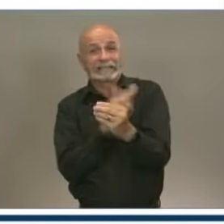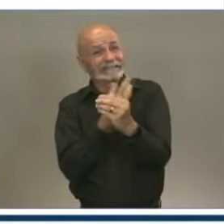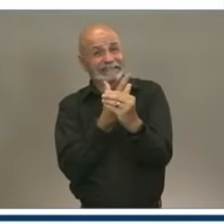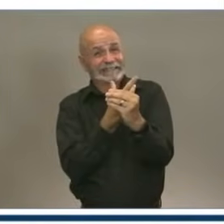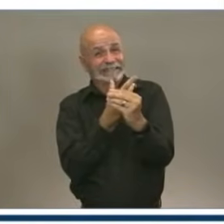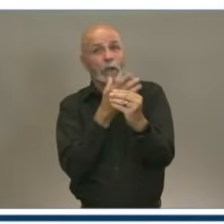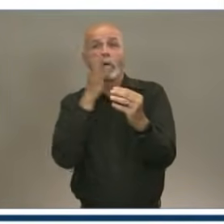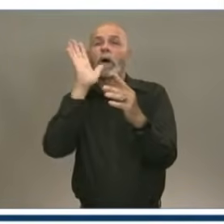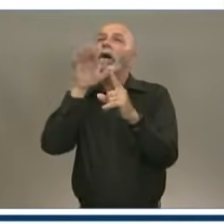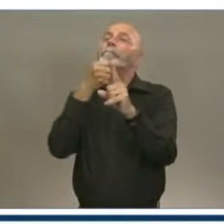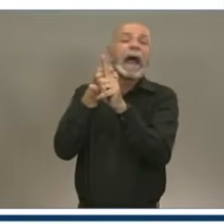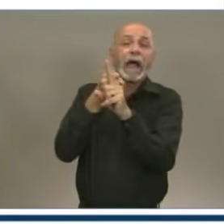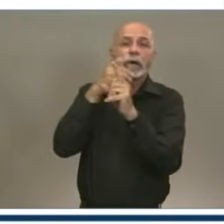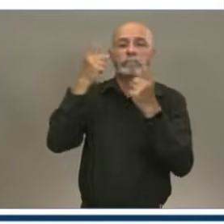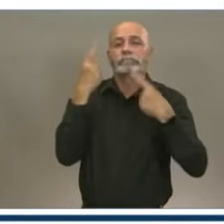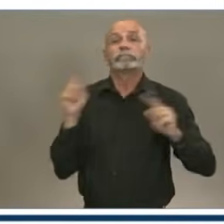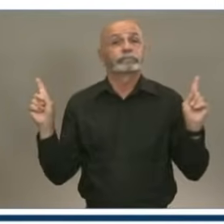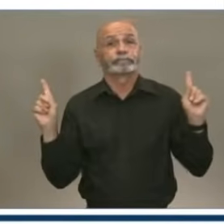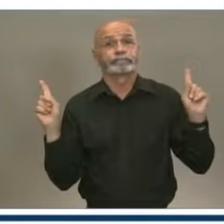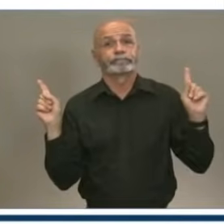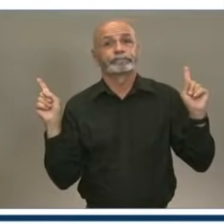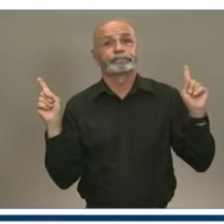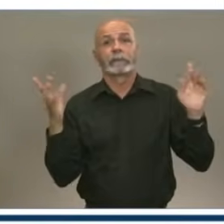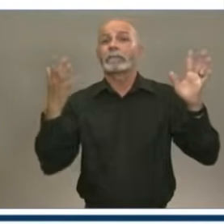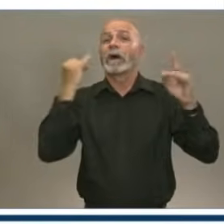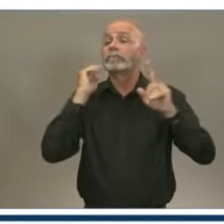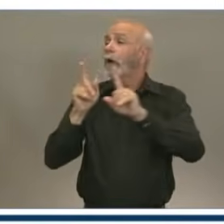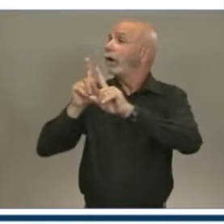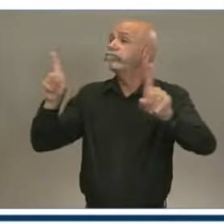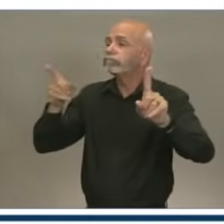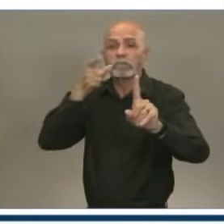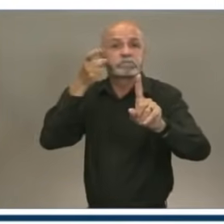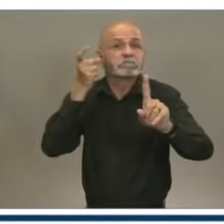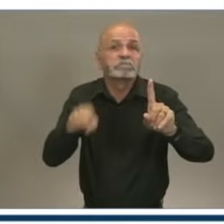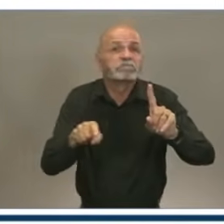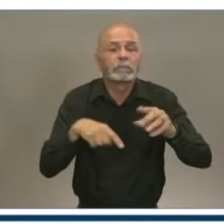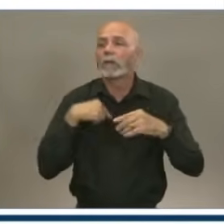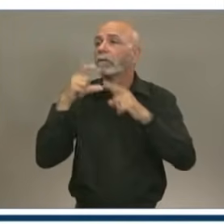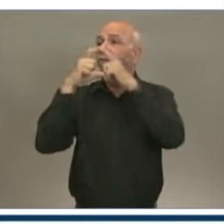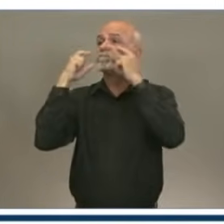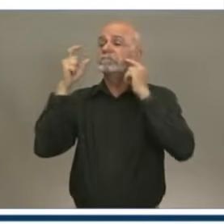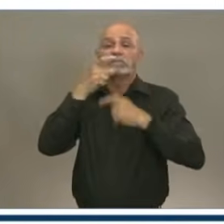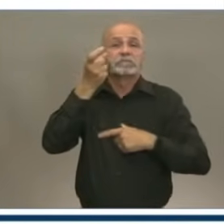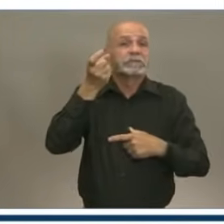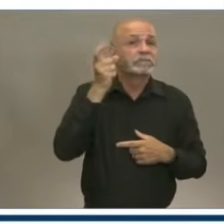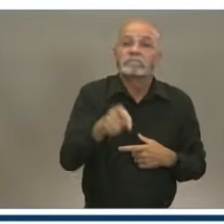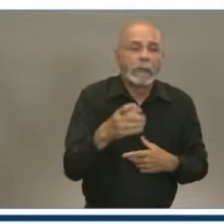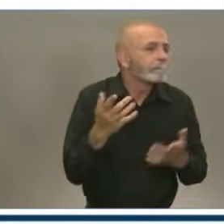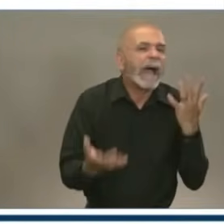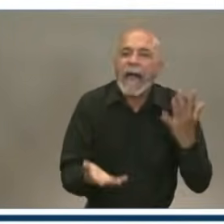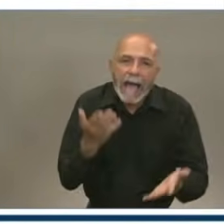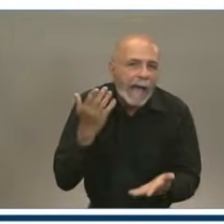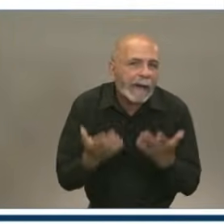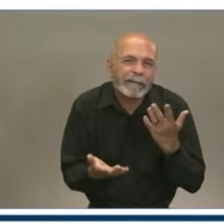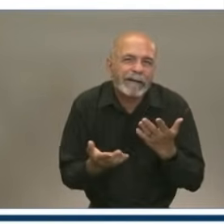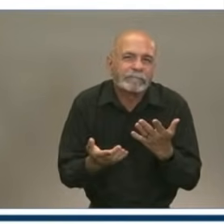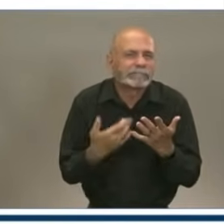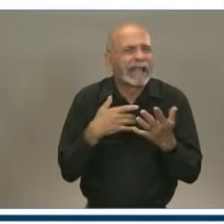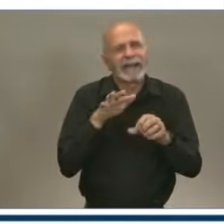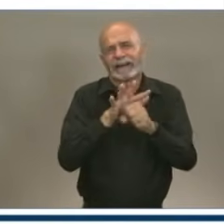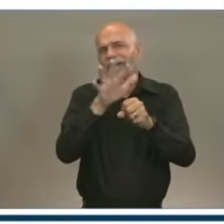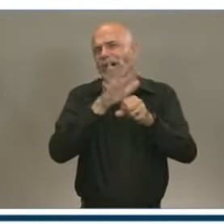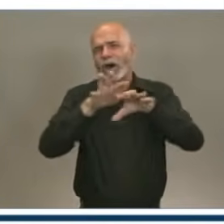about removing all restrictions and mandatory public health measures. There is more than enough vaccine. There's more than